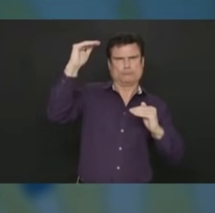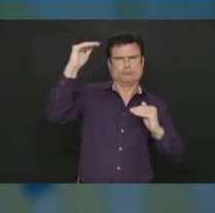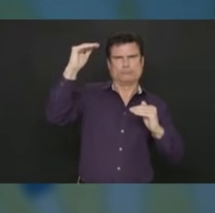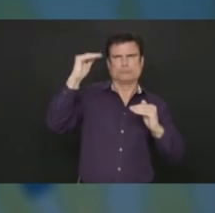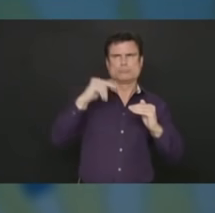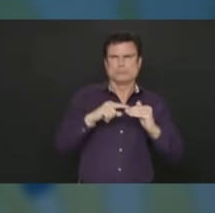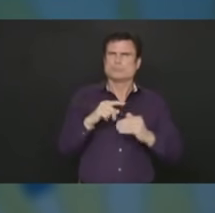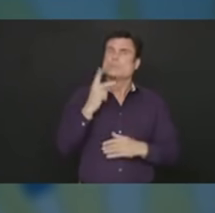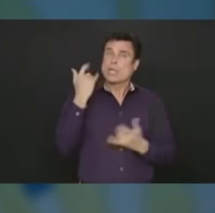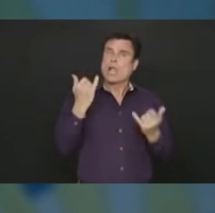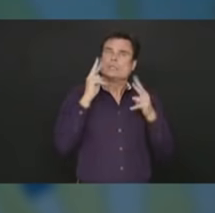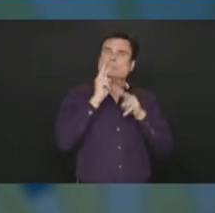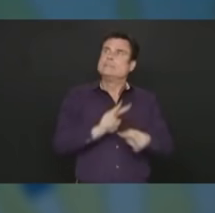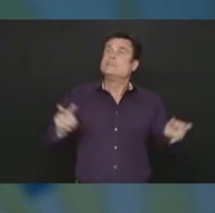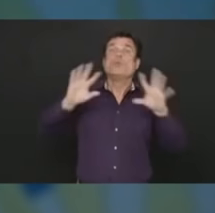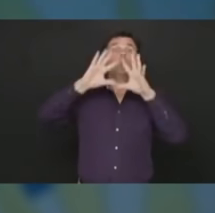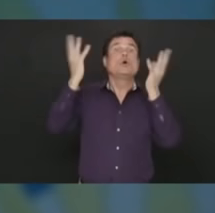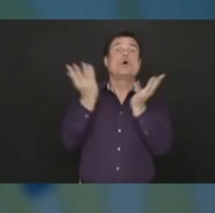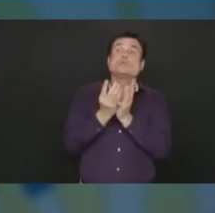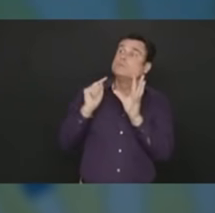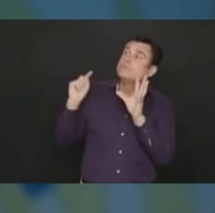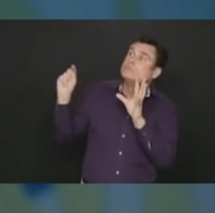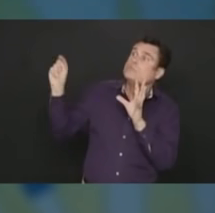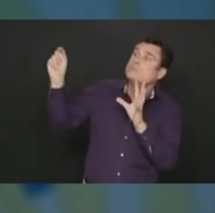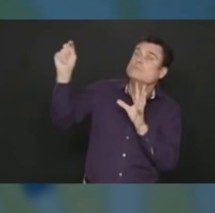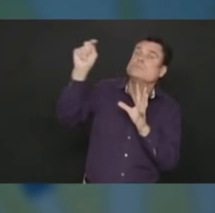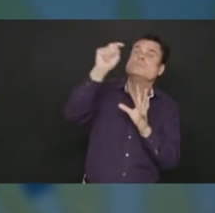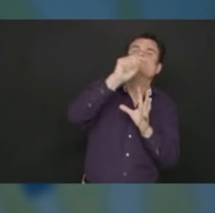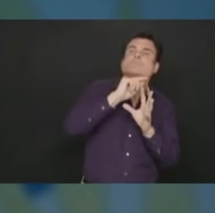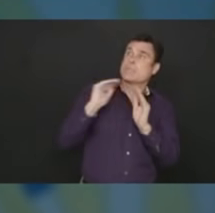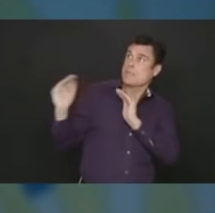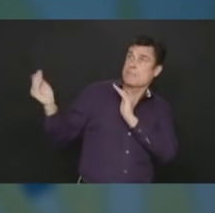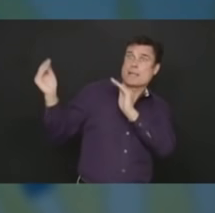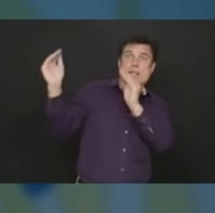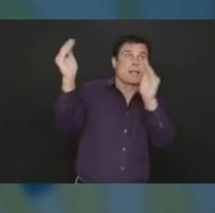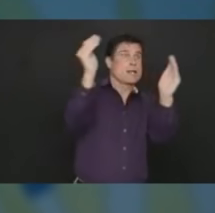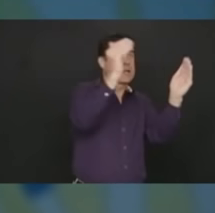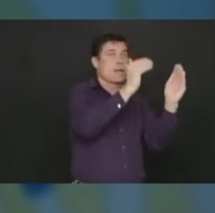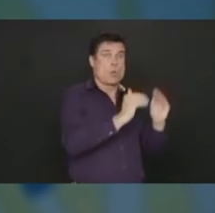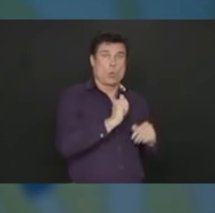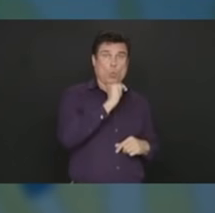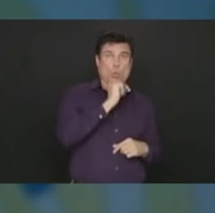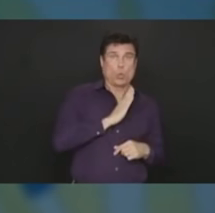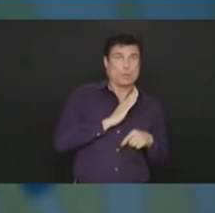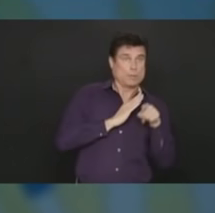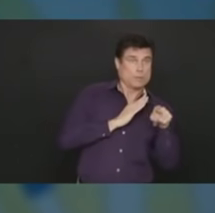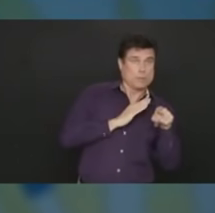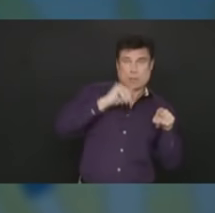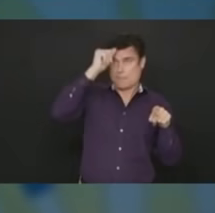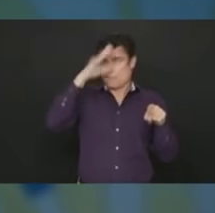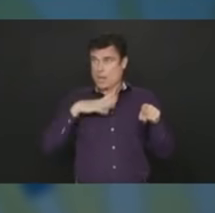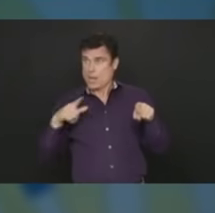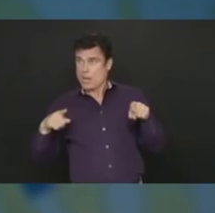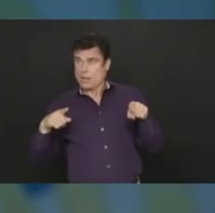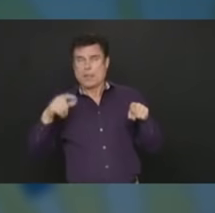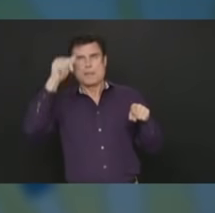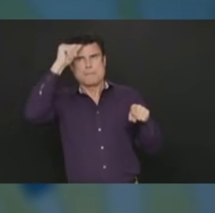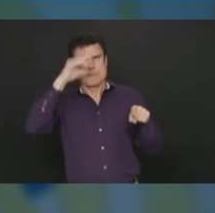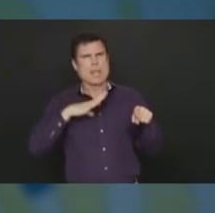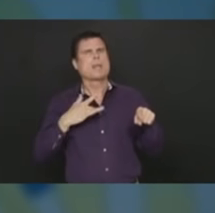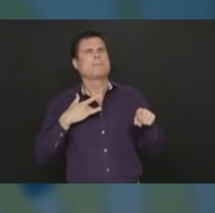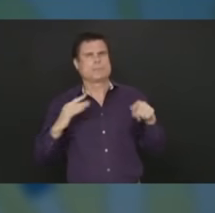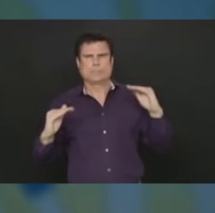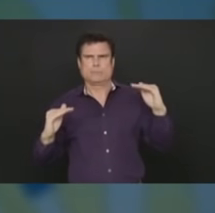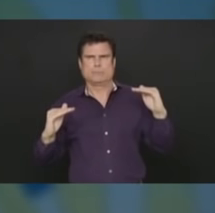and to die from COVID-19. And we really don't understand why. There's a lot of work going into trying to understand that phenomenon.